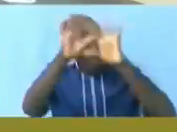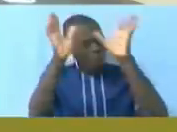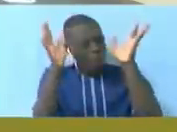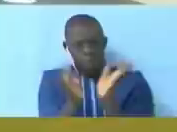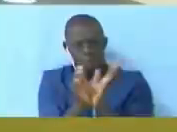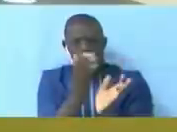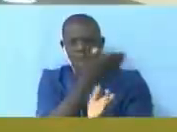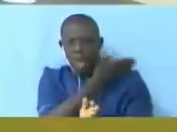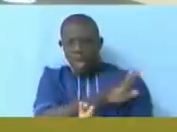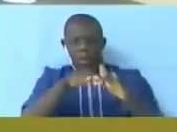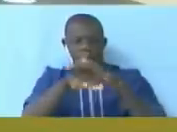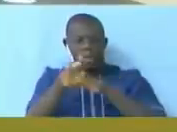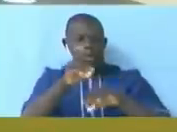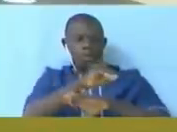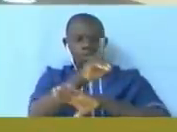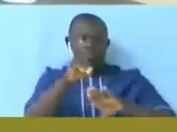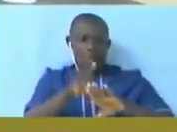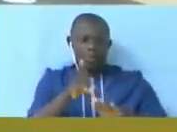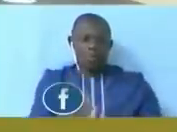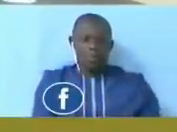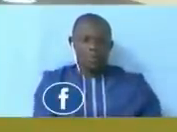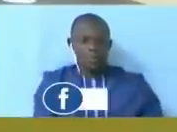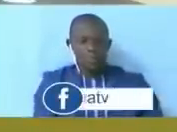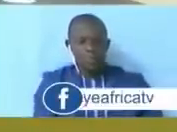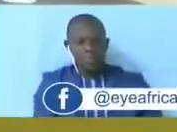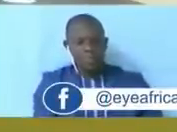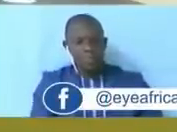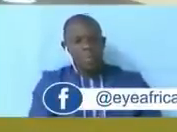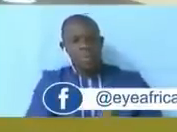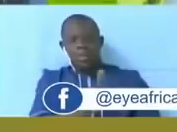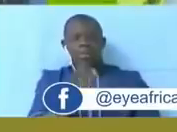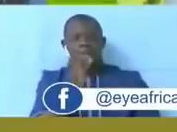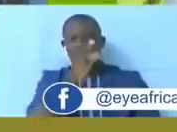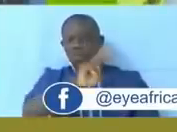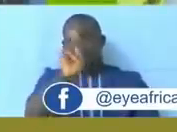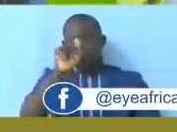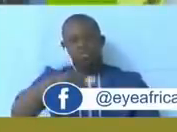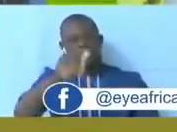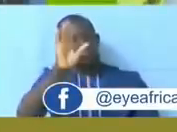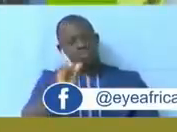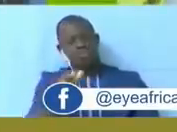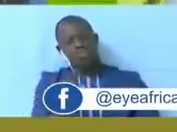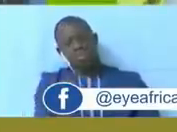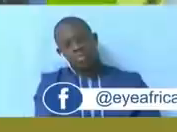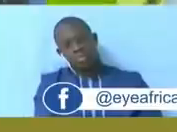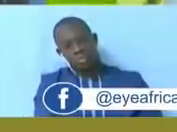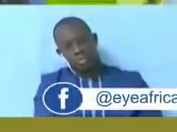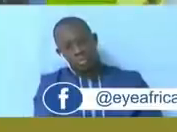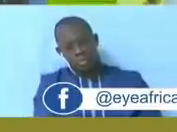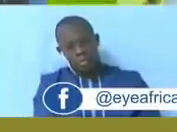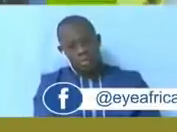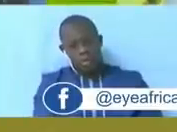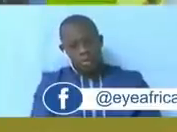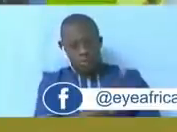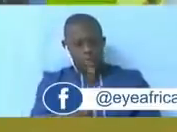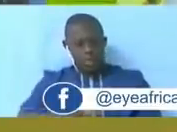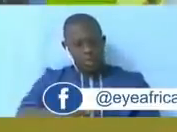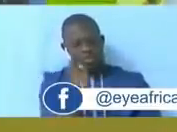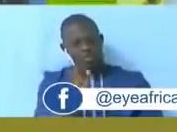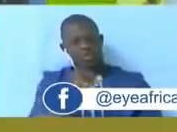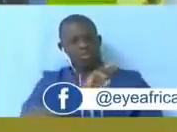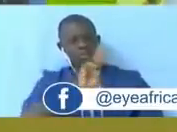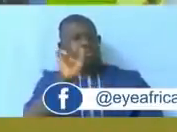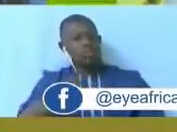in. They said they were not going to do so. We refuse to go in.